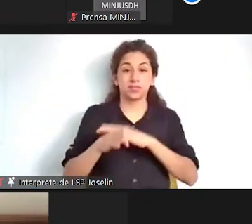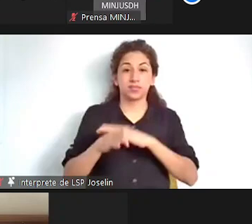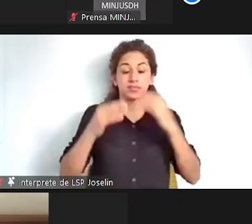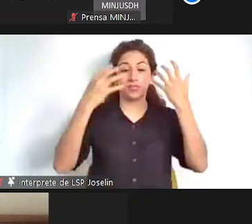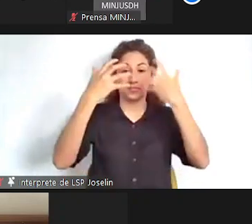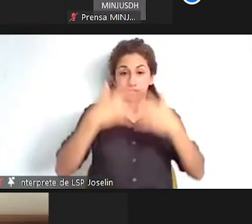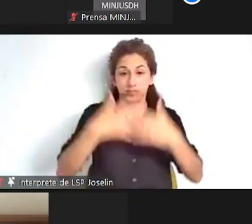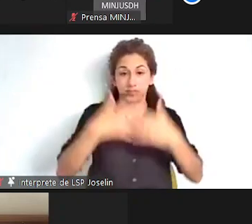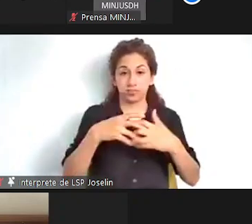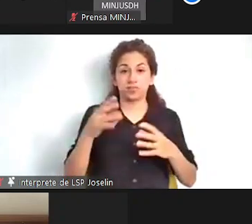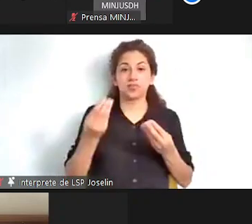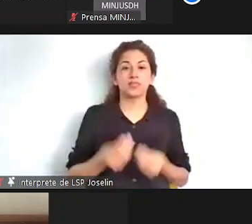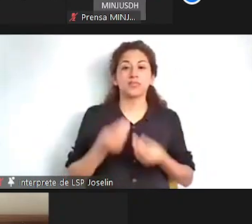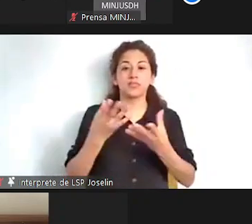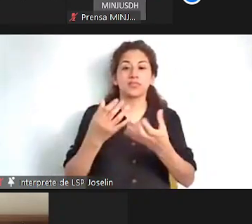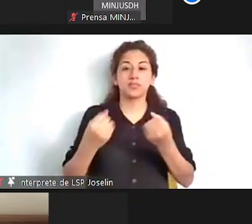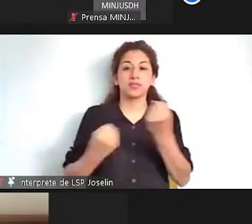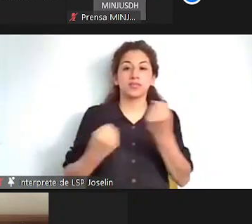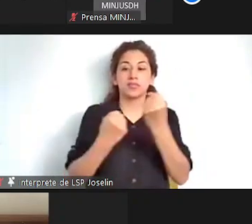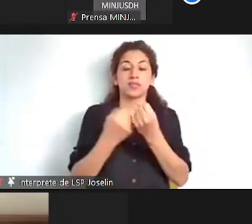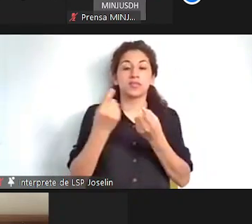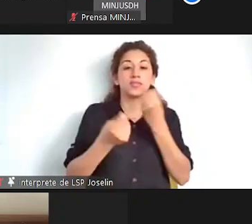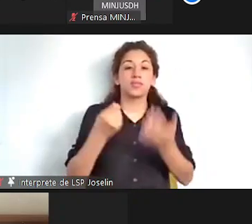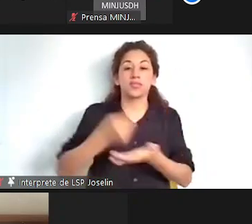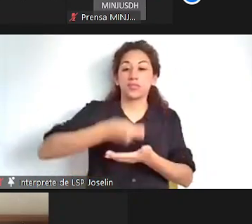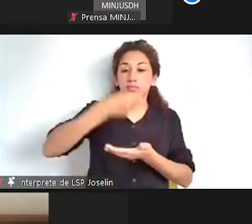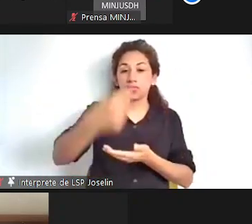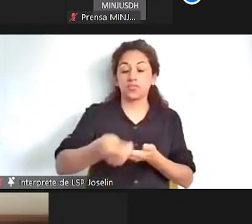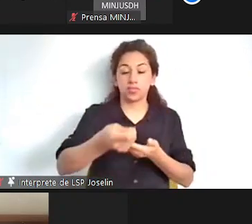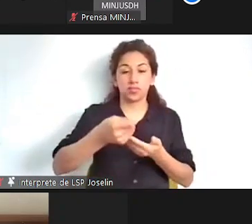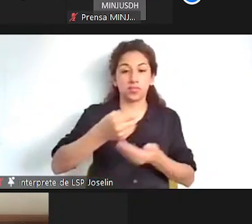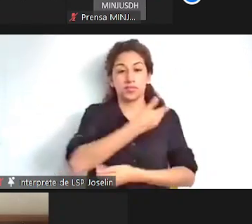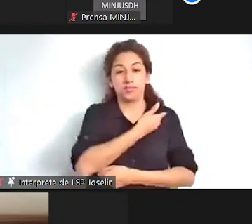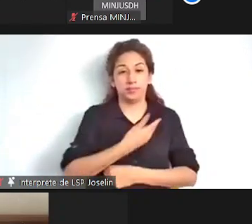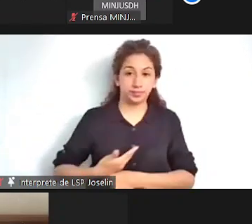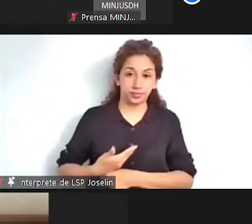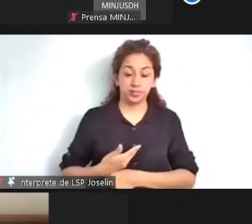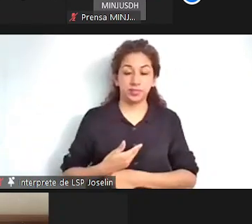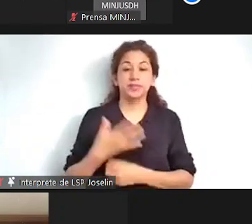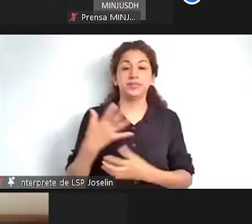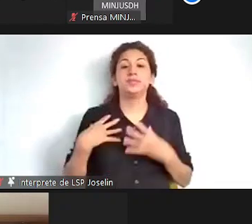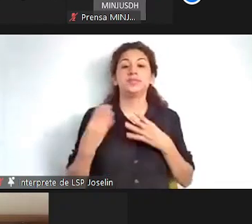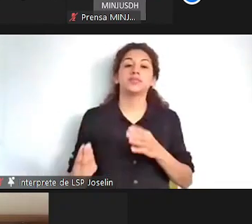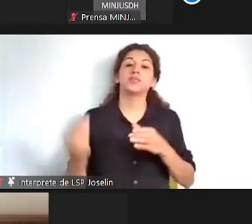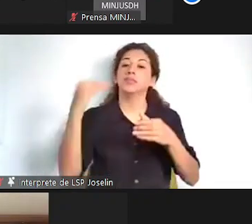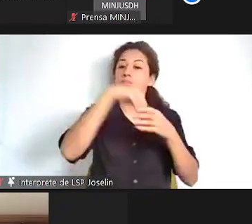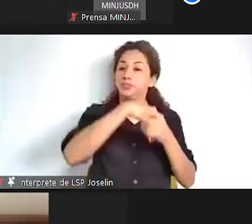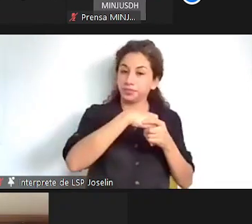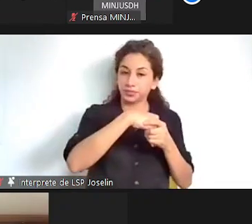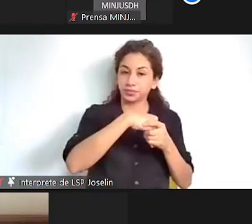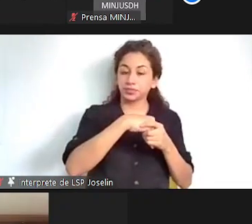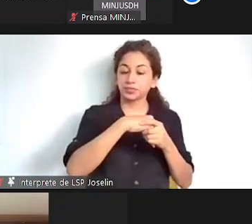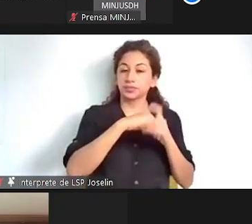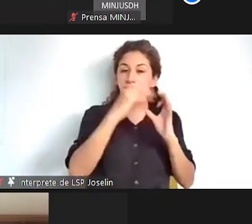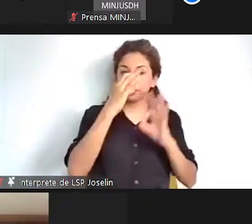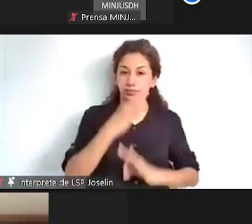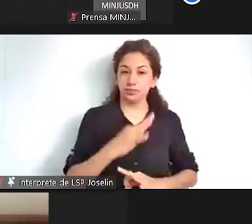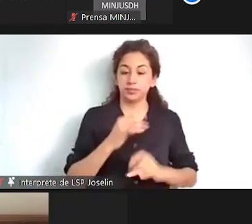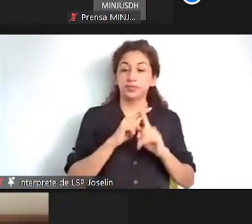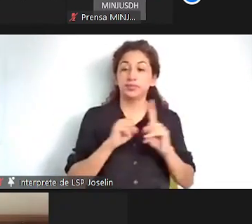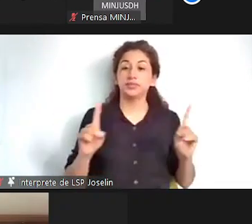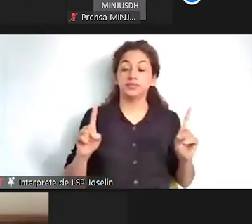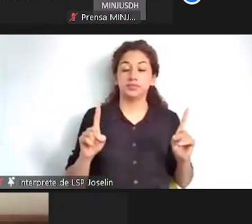these companies for its formalization such as the public procurement system to contribute to